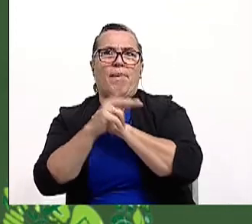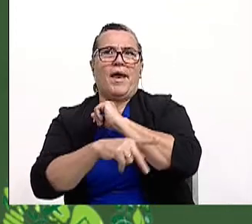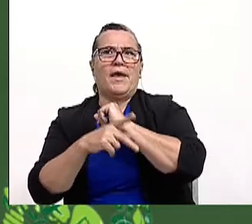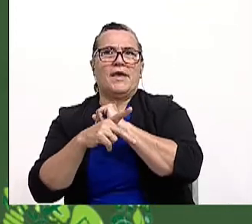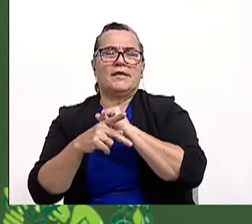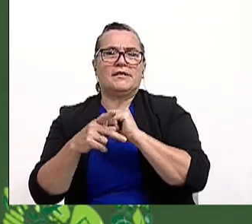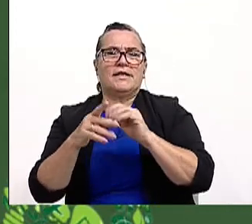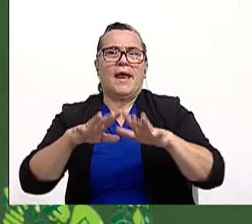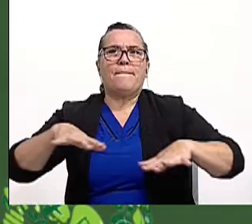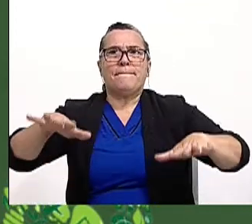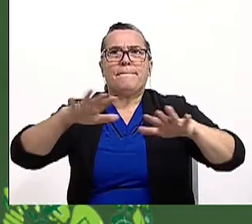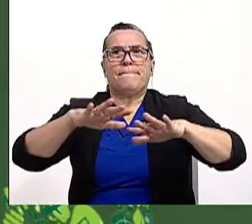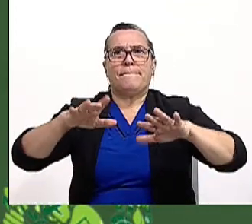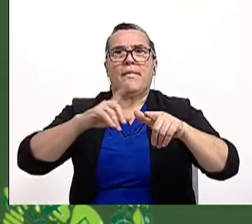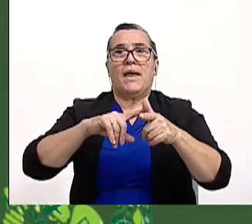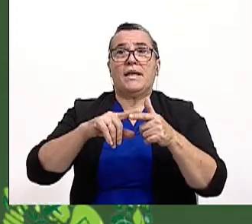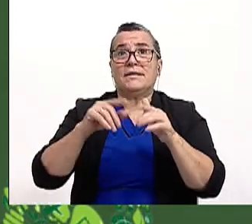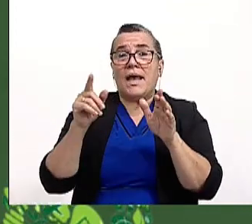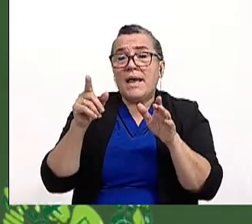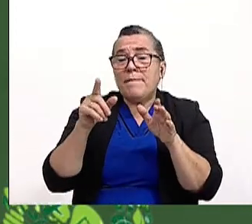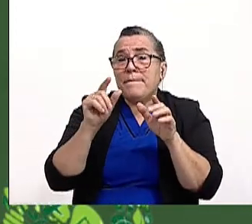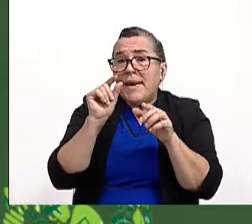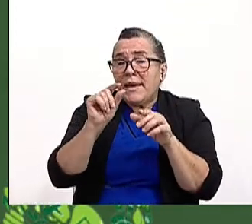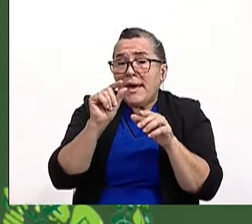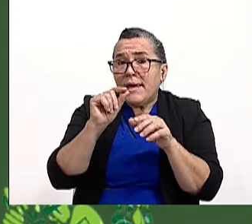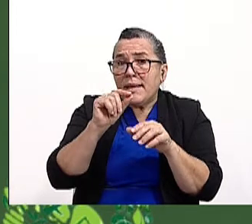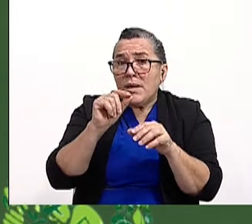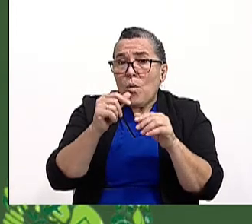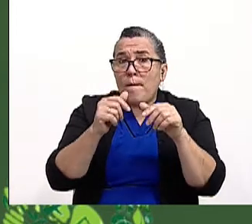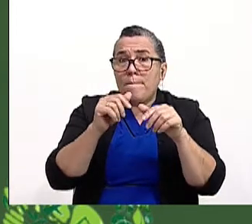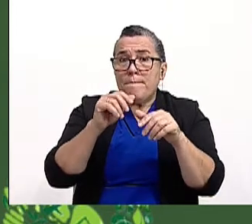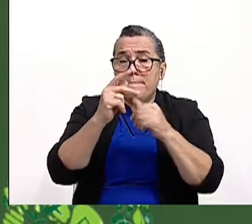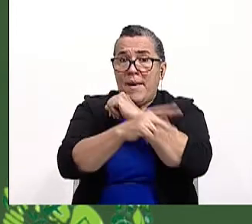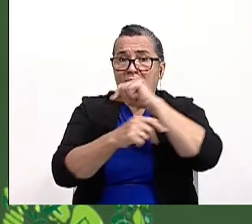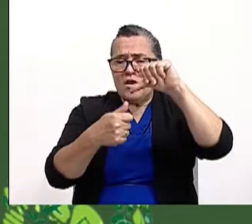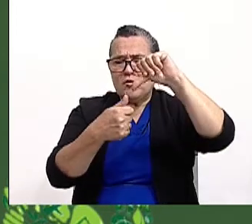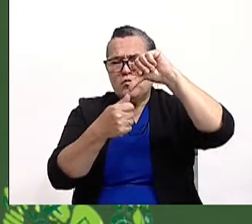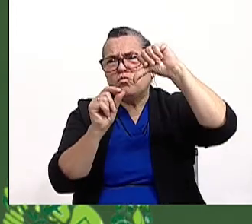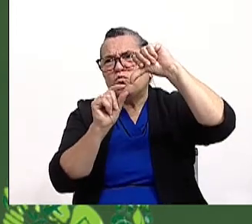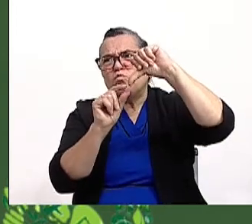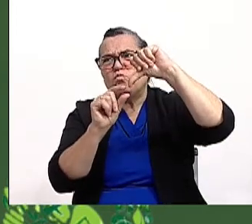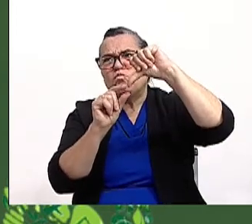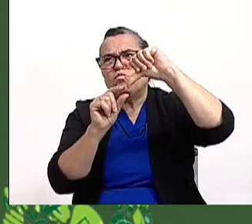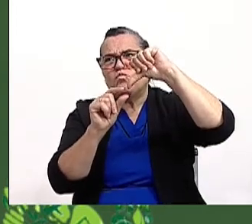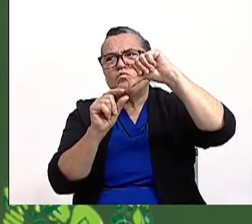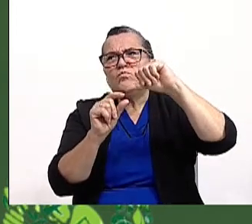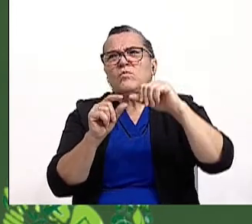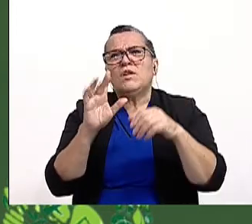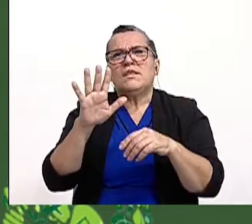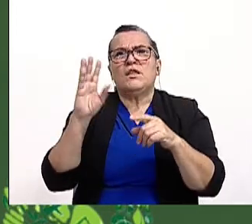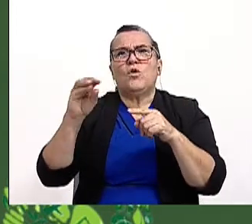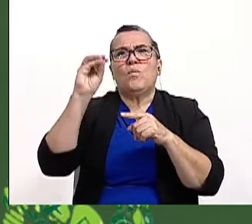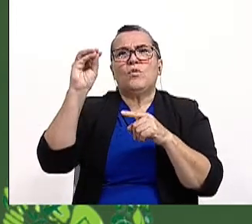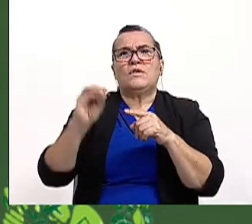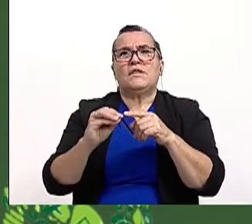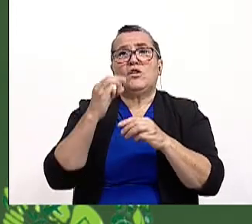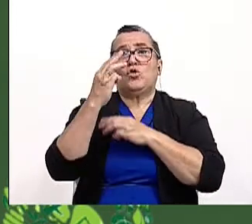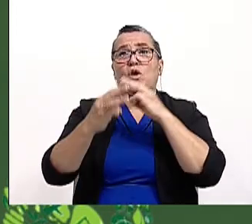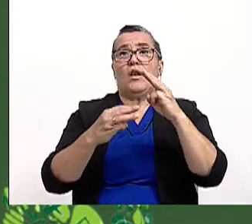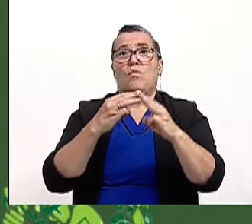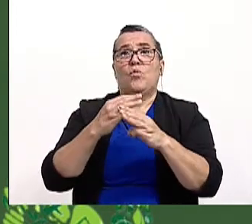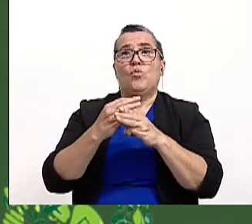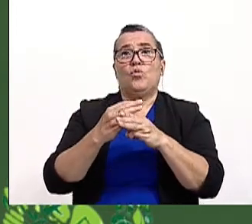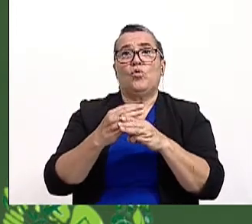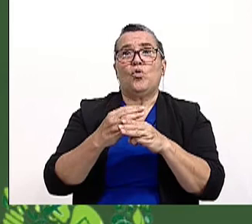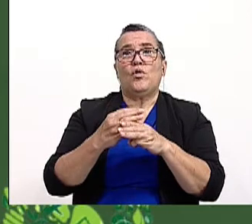small nation holds 5% of the world's known biodiversity, 3.5% of all marine